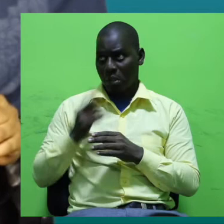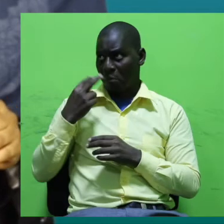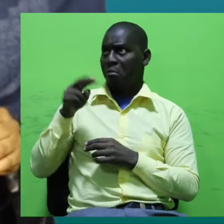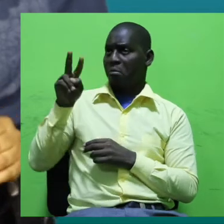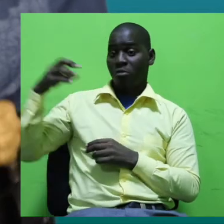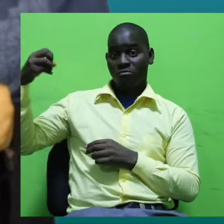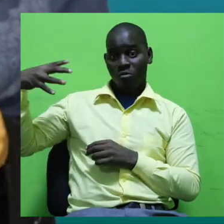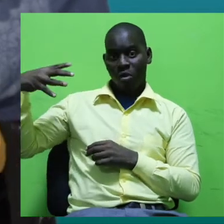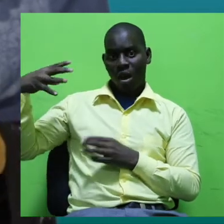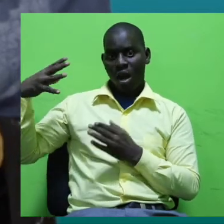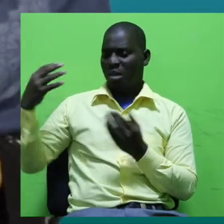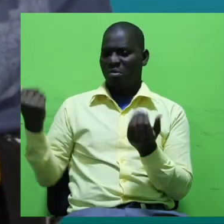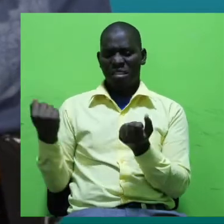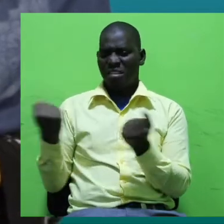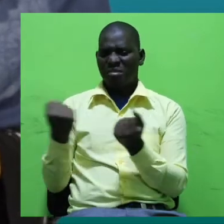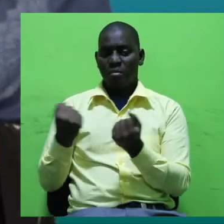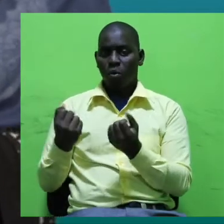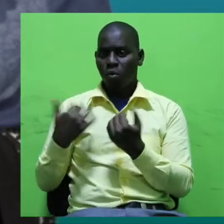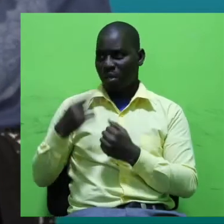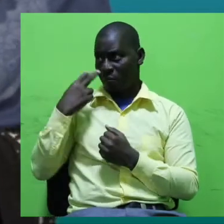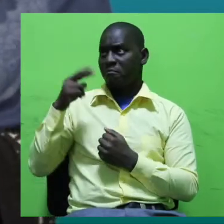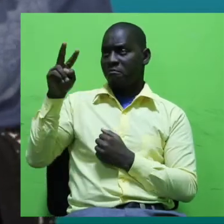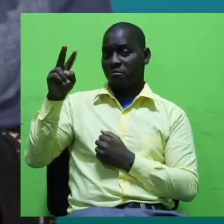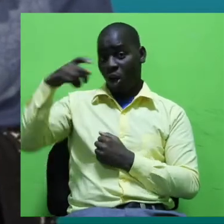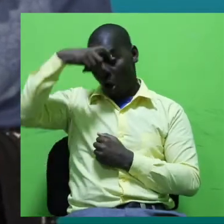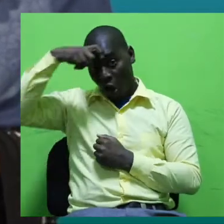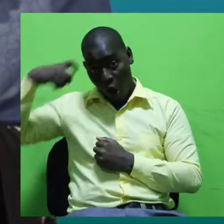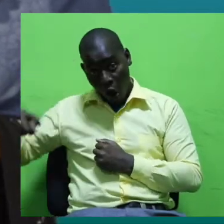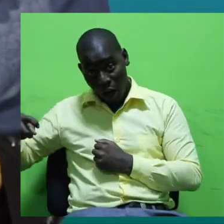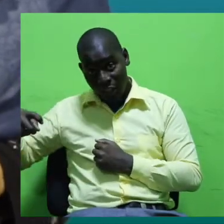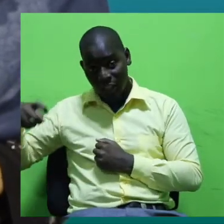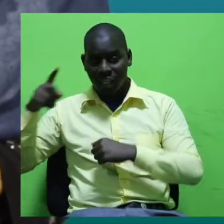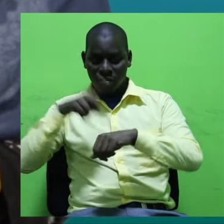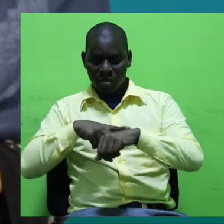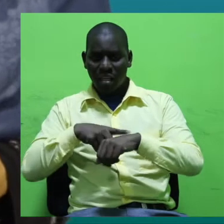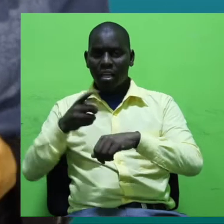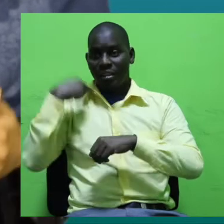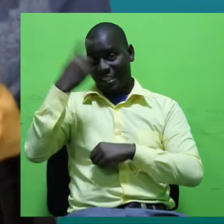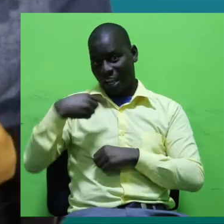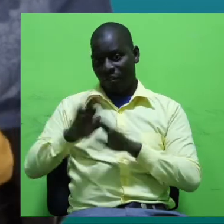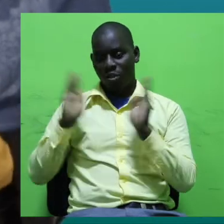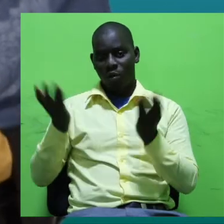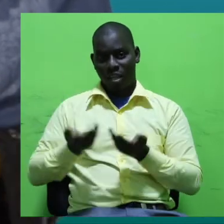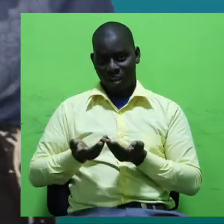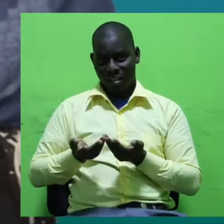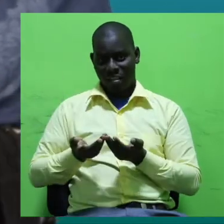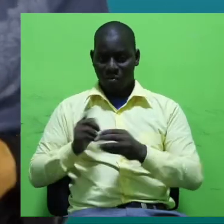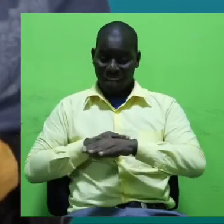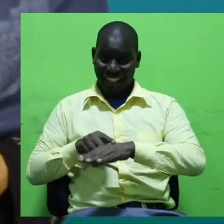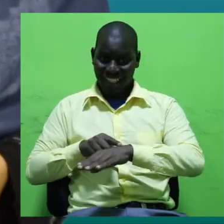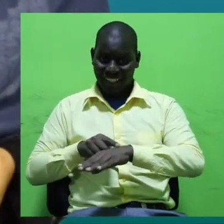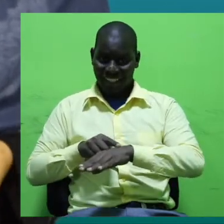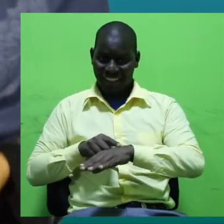Scientists use specific instruments and units of measurement in their investigation to determine various